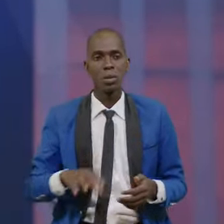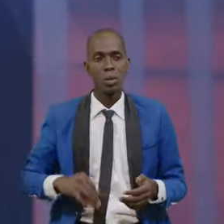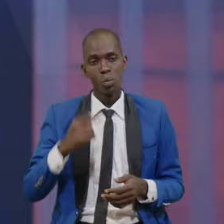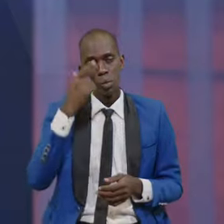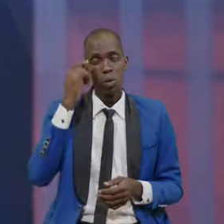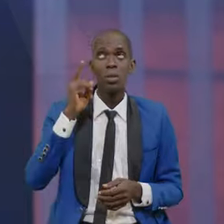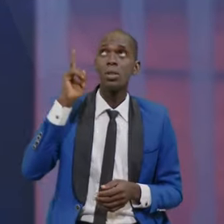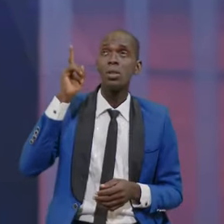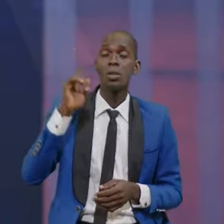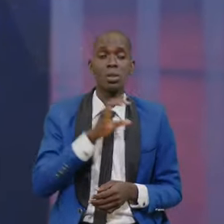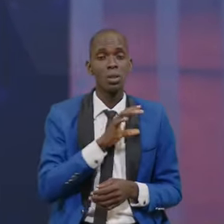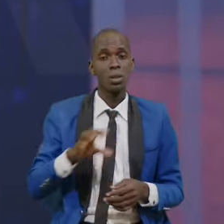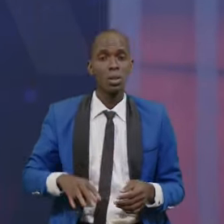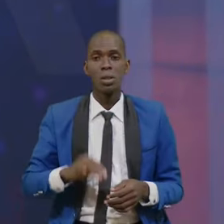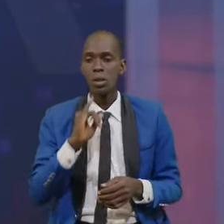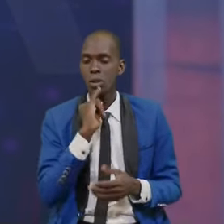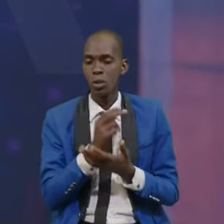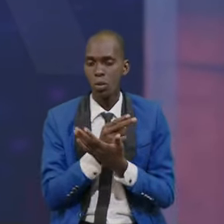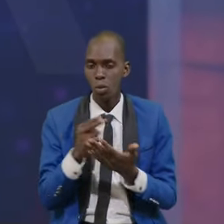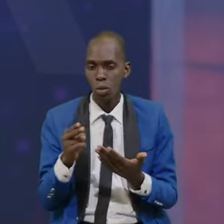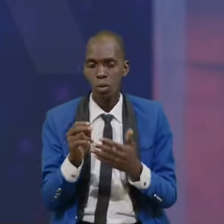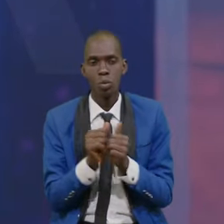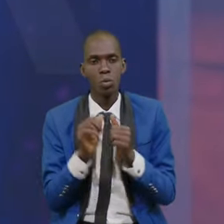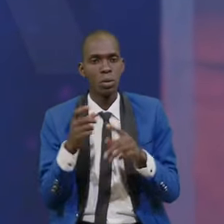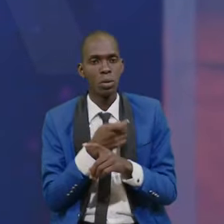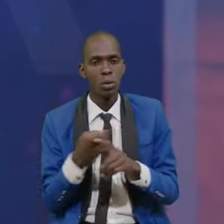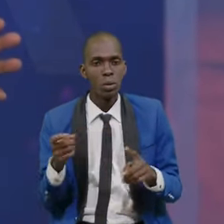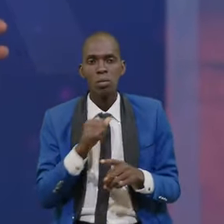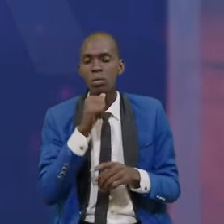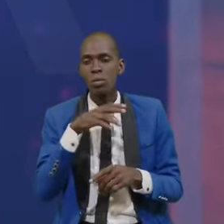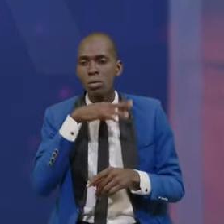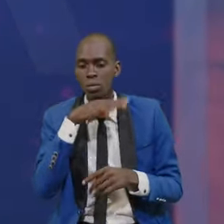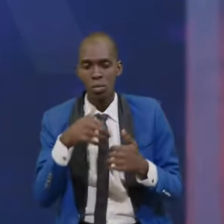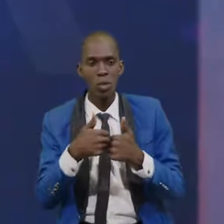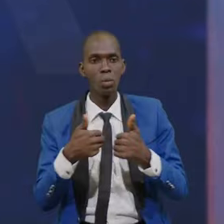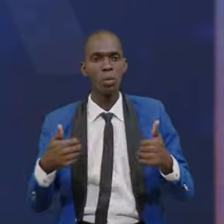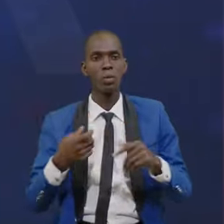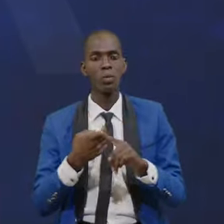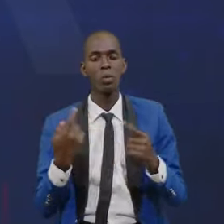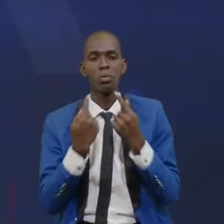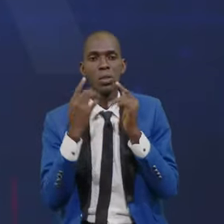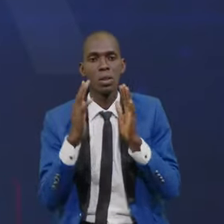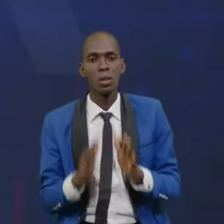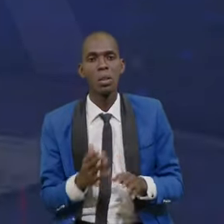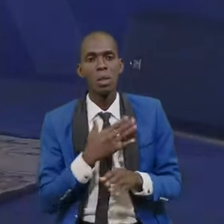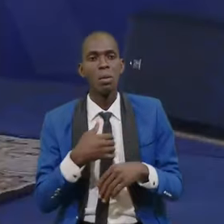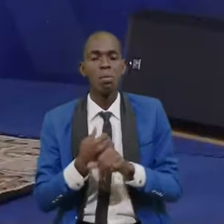holy, harmless, undefiled, separate from sinners, and made higher